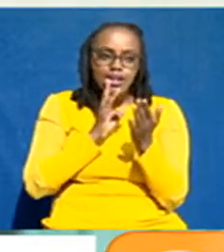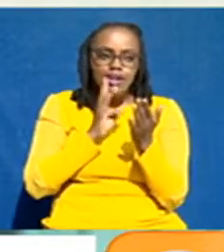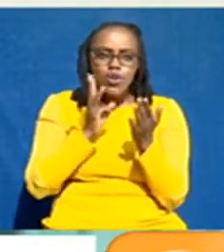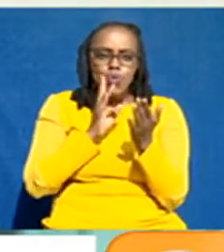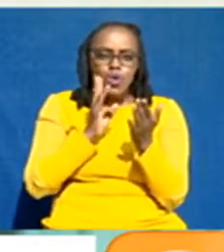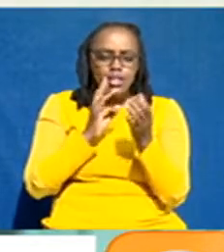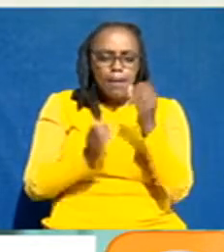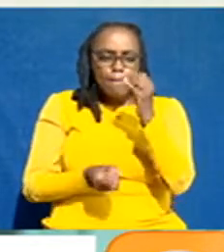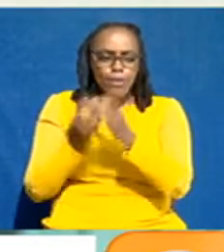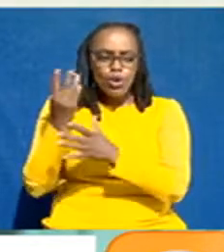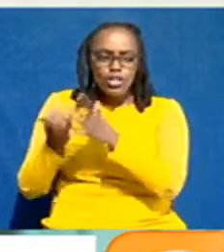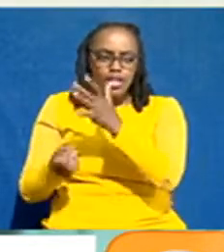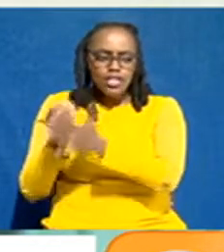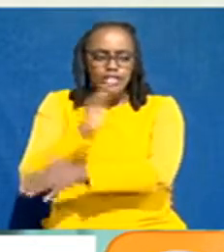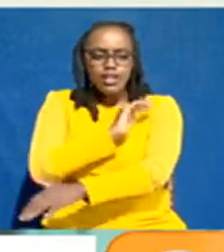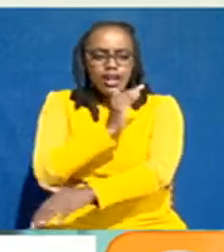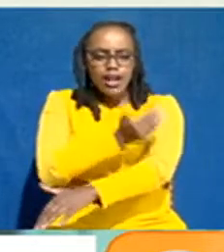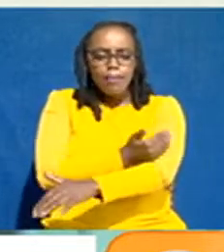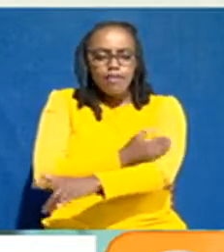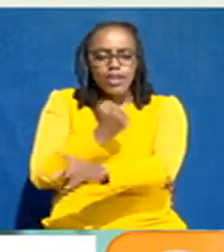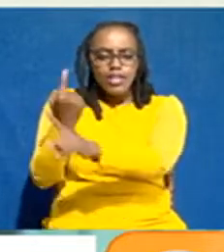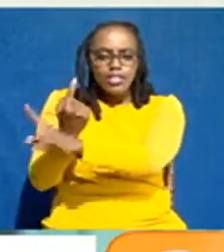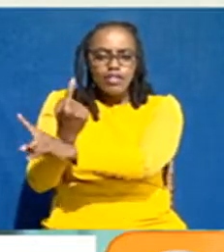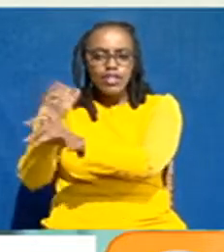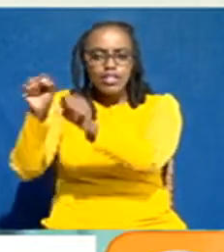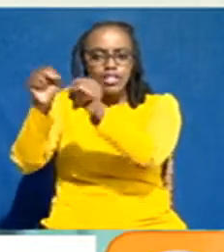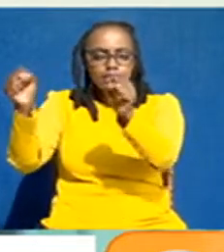water production capacities of various systems.